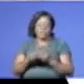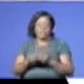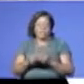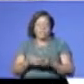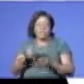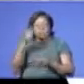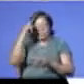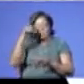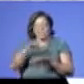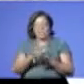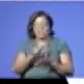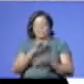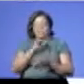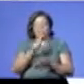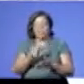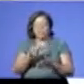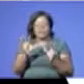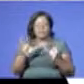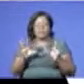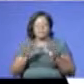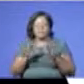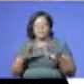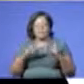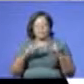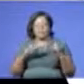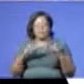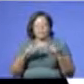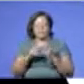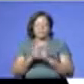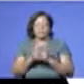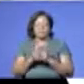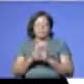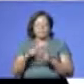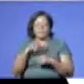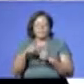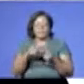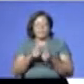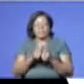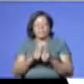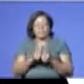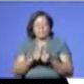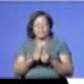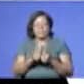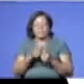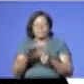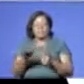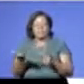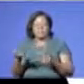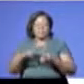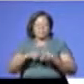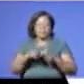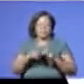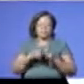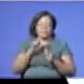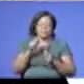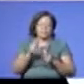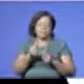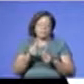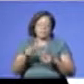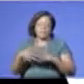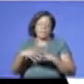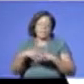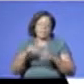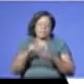unfair. The corporation's general manager maintains that these issues are administrative and that they've been handled